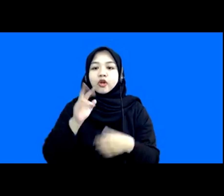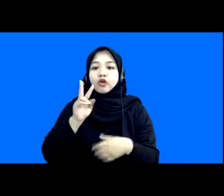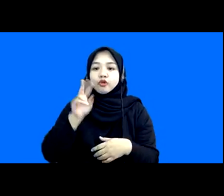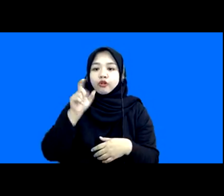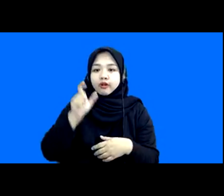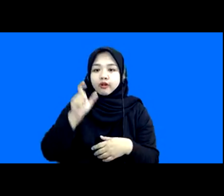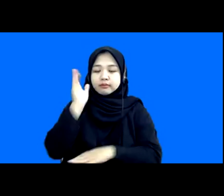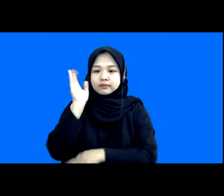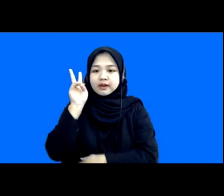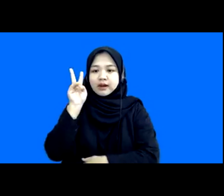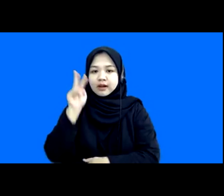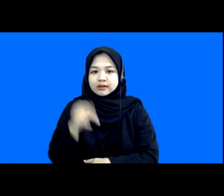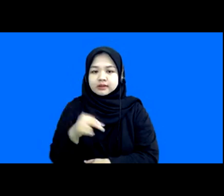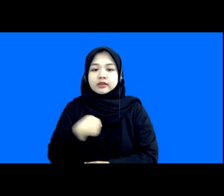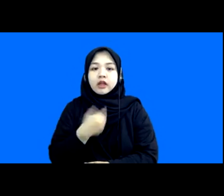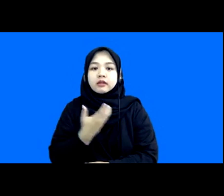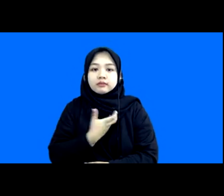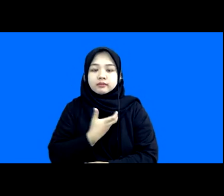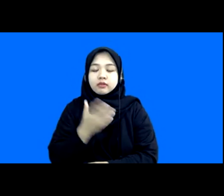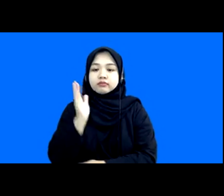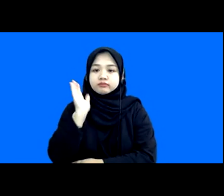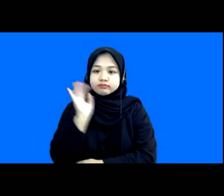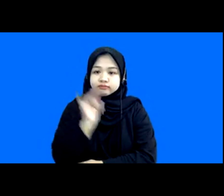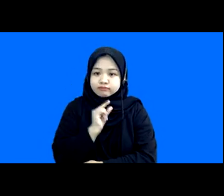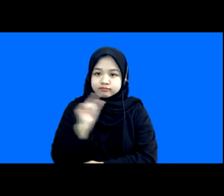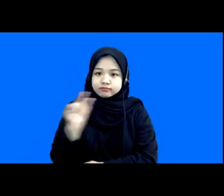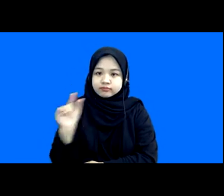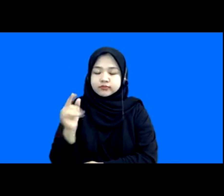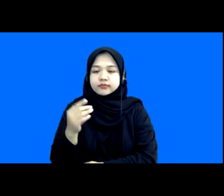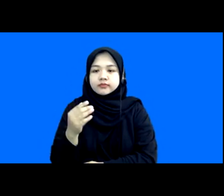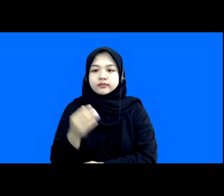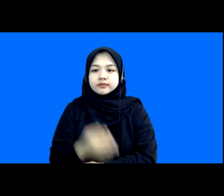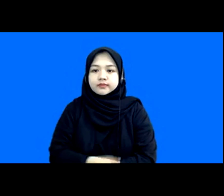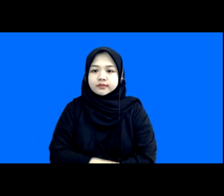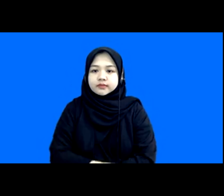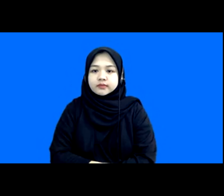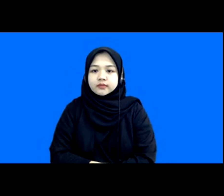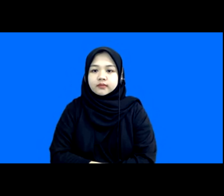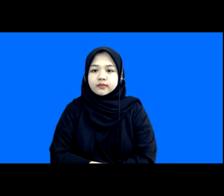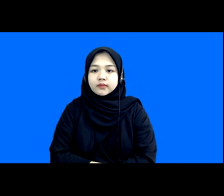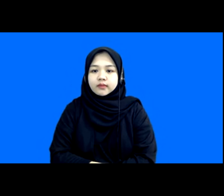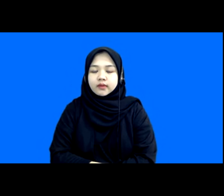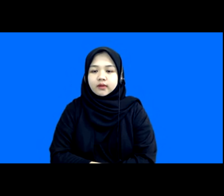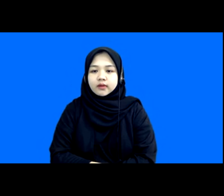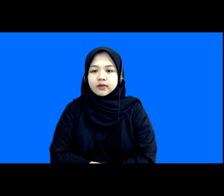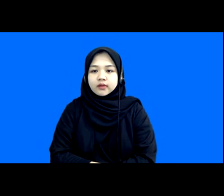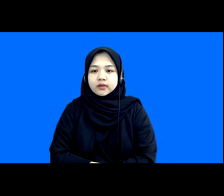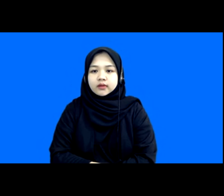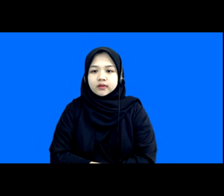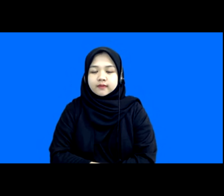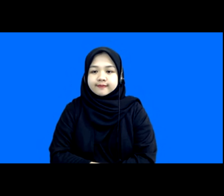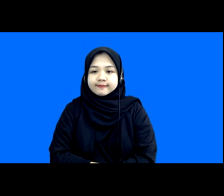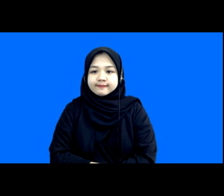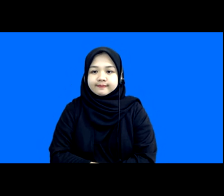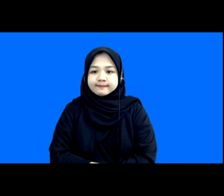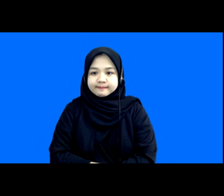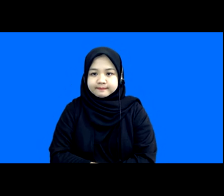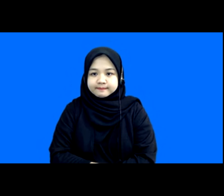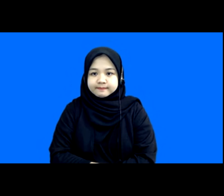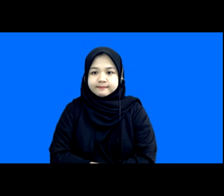I would ask both speakers to please, if you can, try to keep your presentations to 5 to 7 minutes so that we do have time